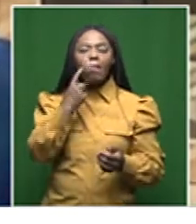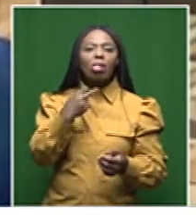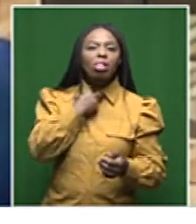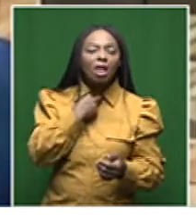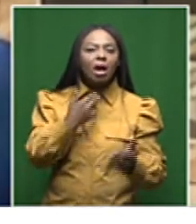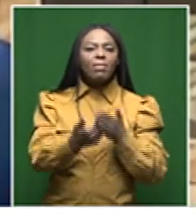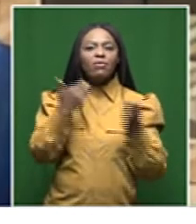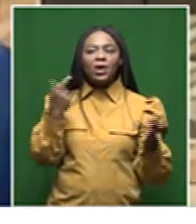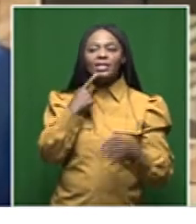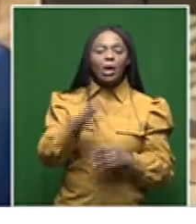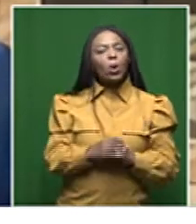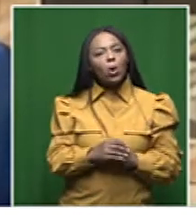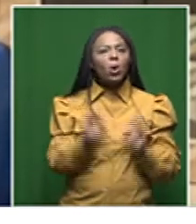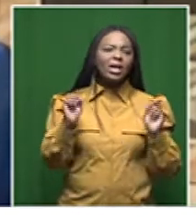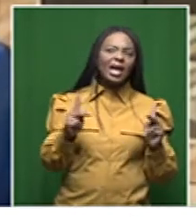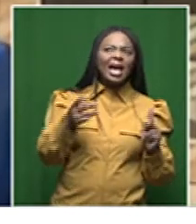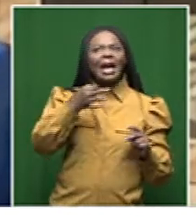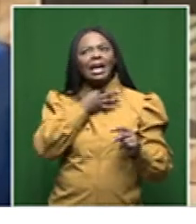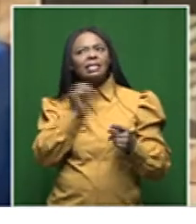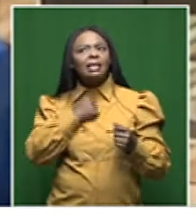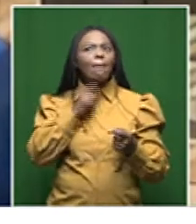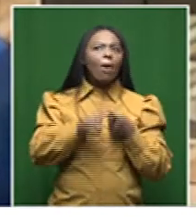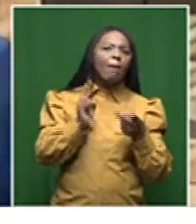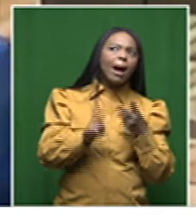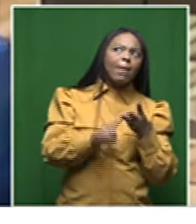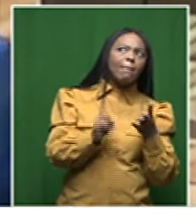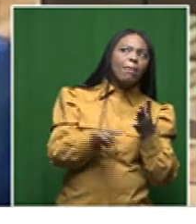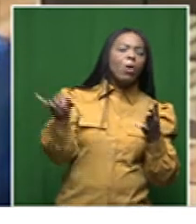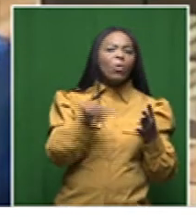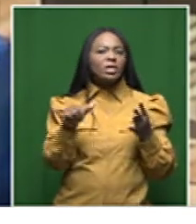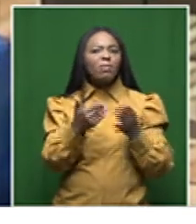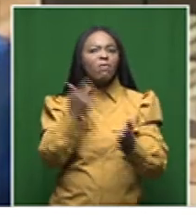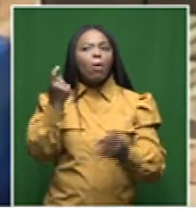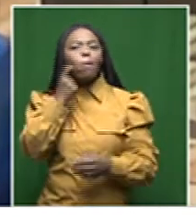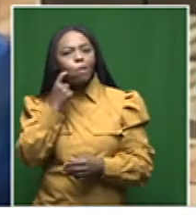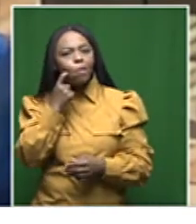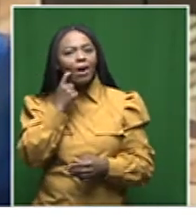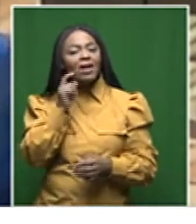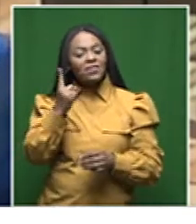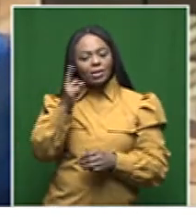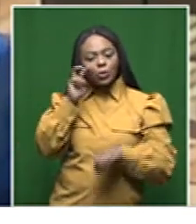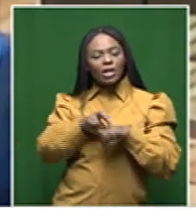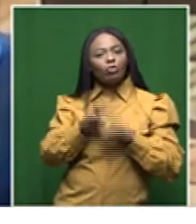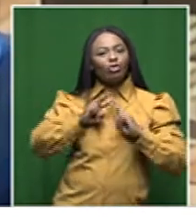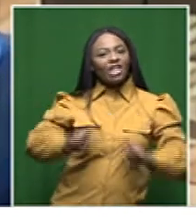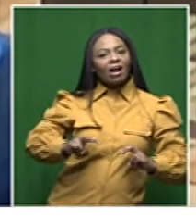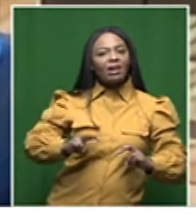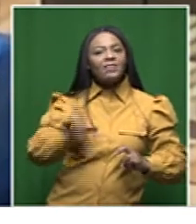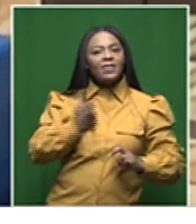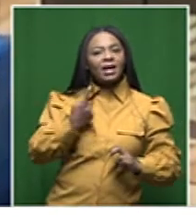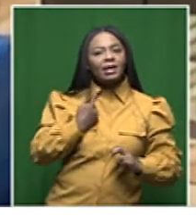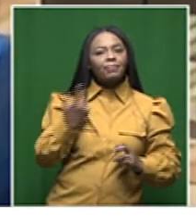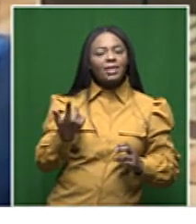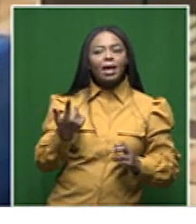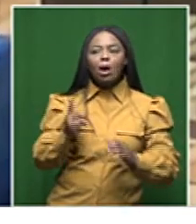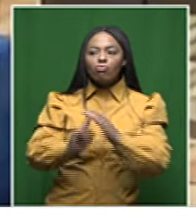could even say, let me take my time trying. If you don't have that kind of argument or insight, rather consult